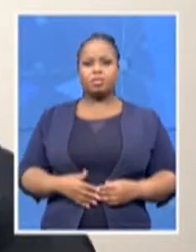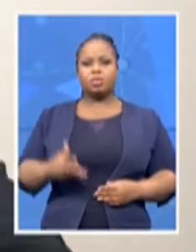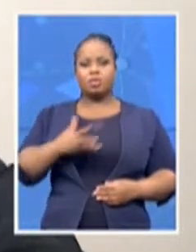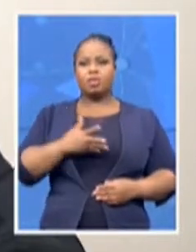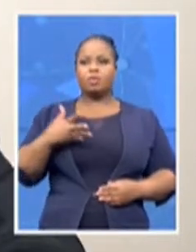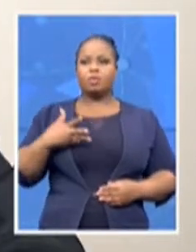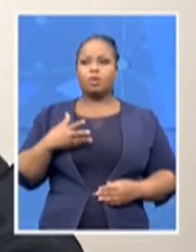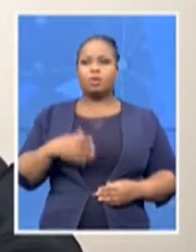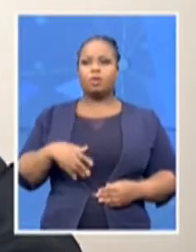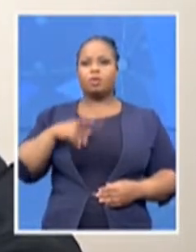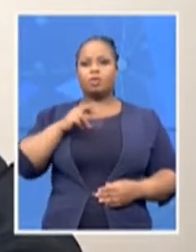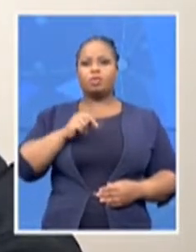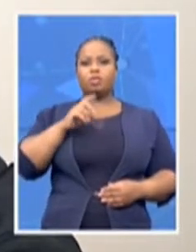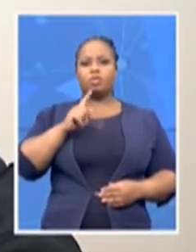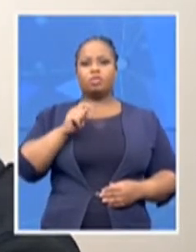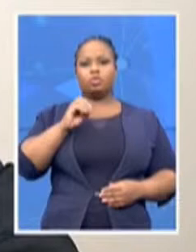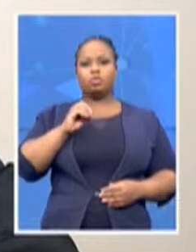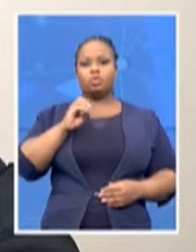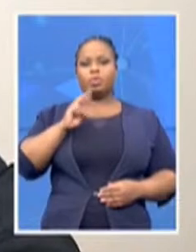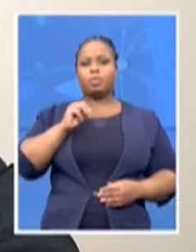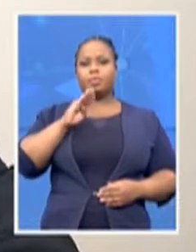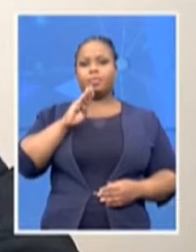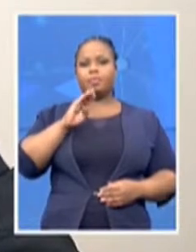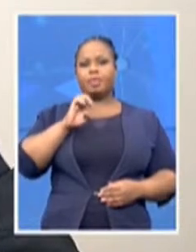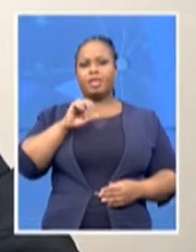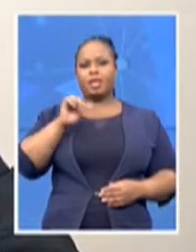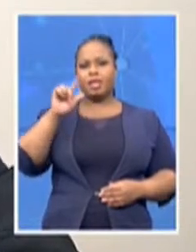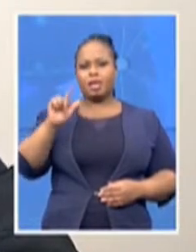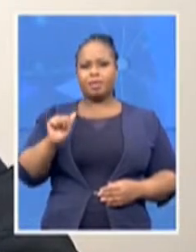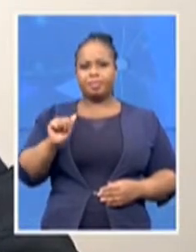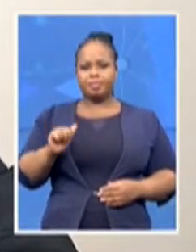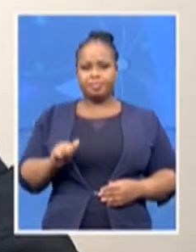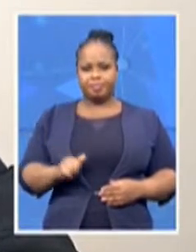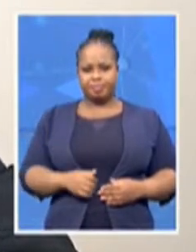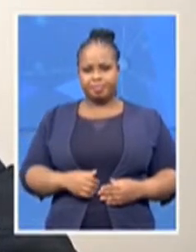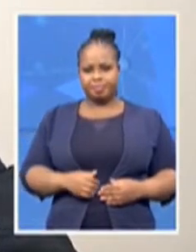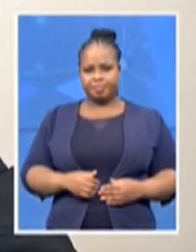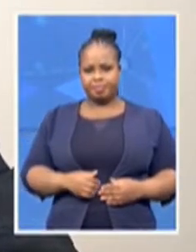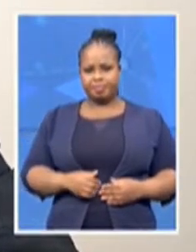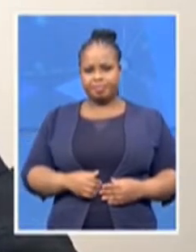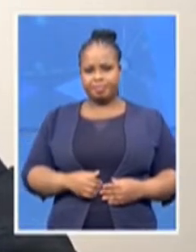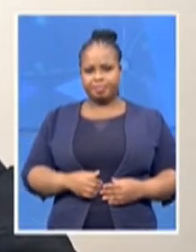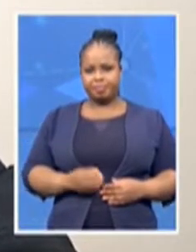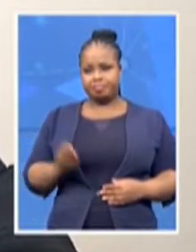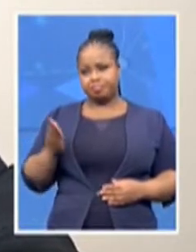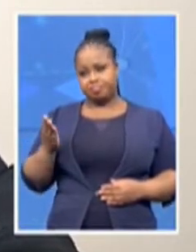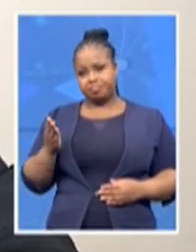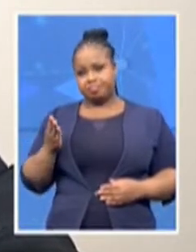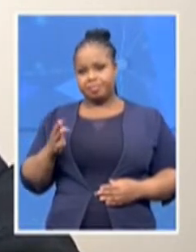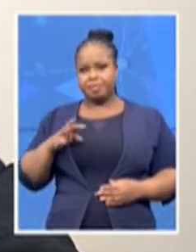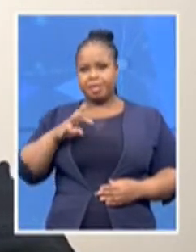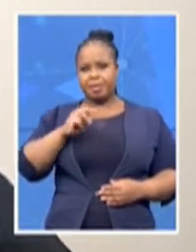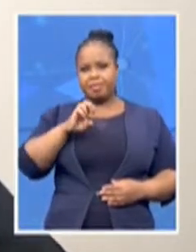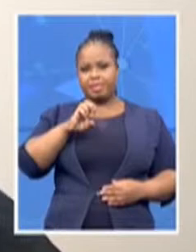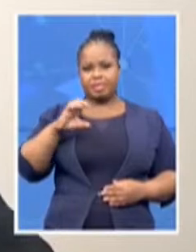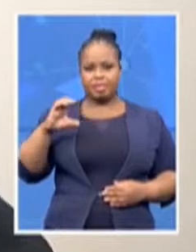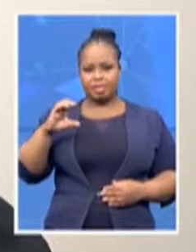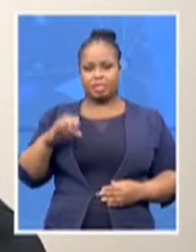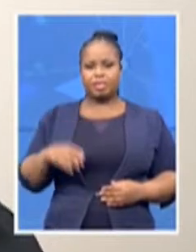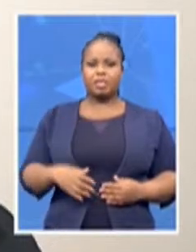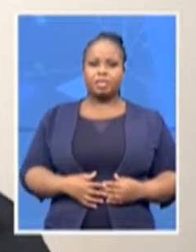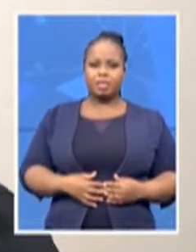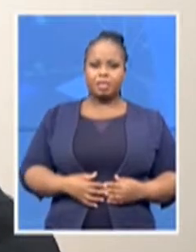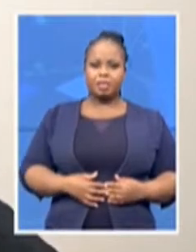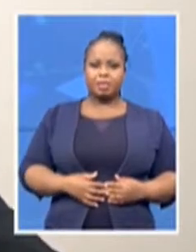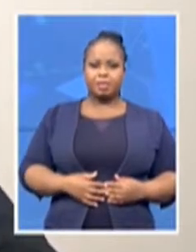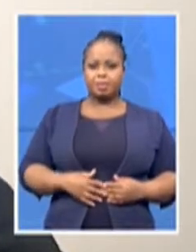here, good sister, MEC Mansentiu. Indeed, Premier, I